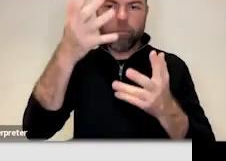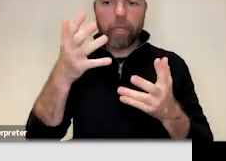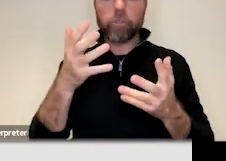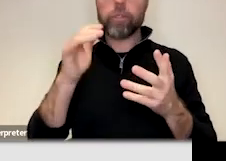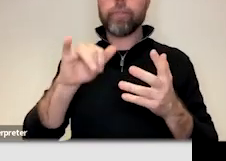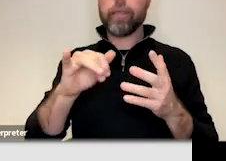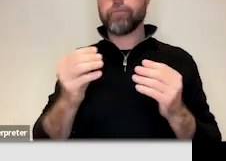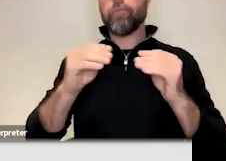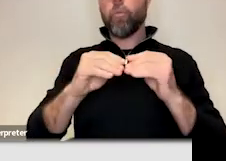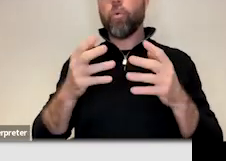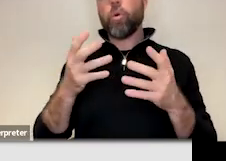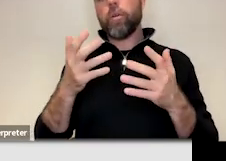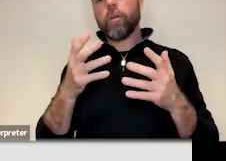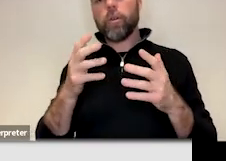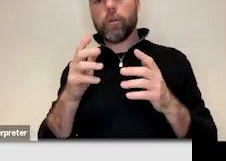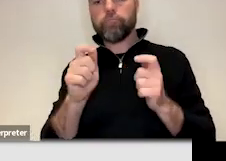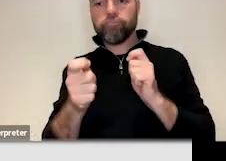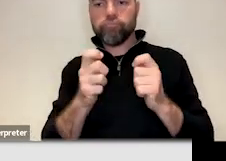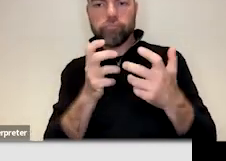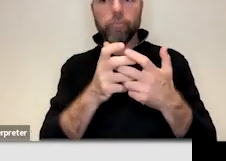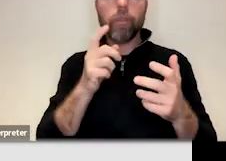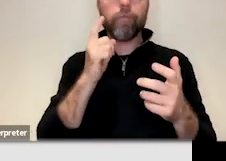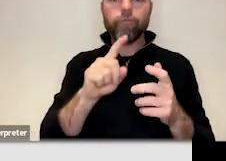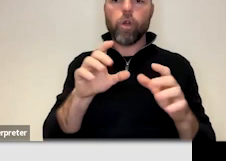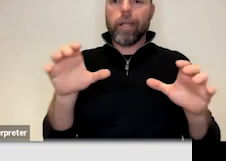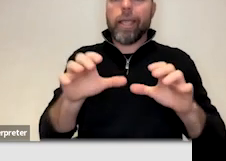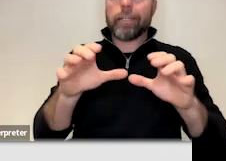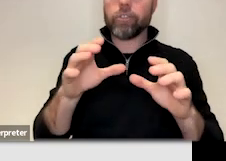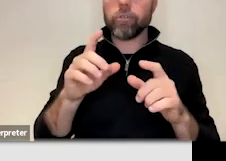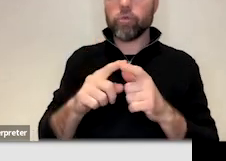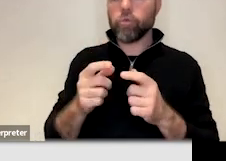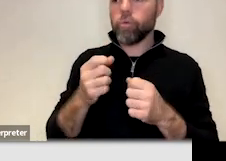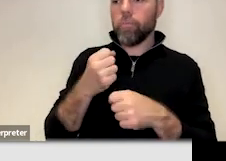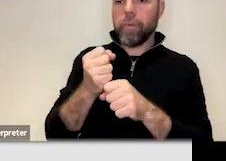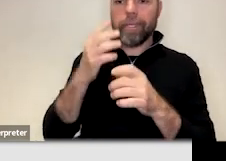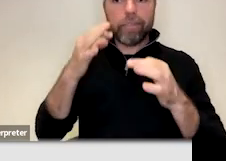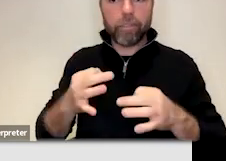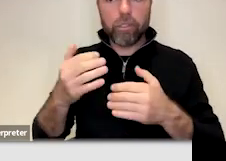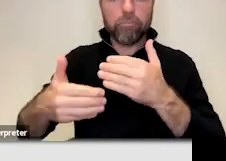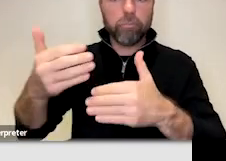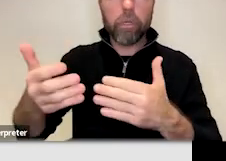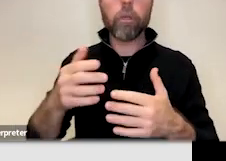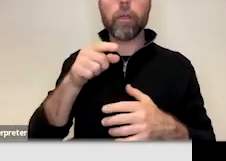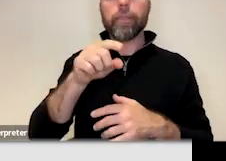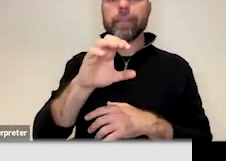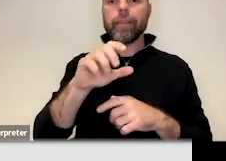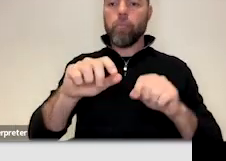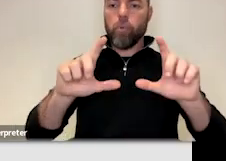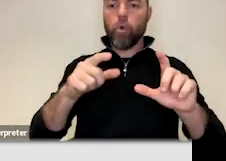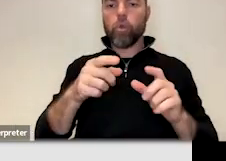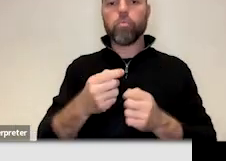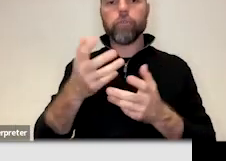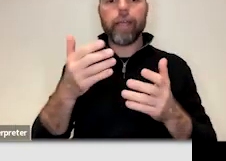that is more tailored to action and driving decision-making. The ClimRR portal provides near nationwide